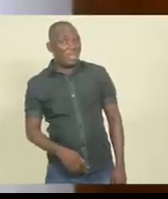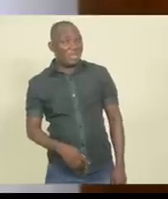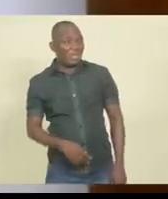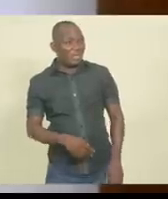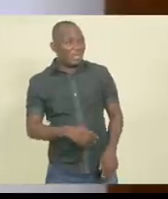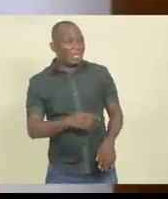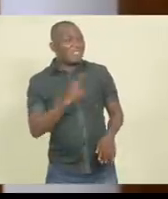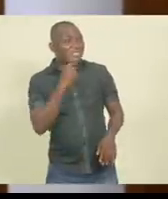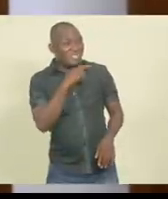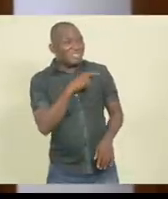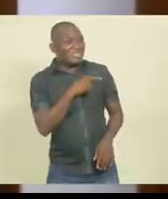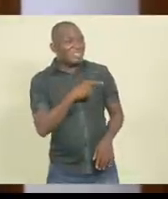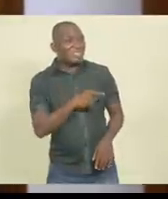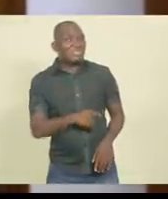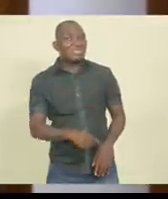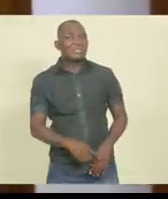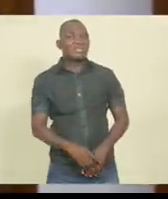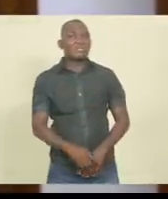Eh. Ah.